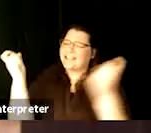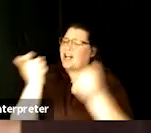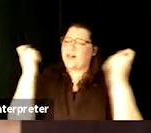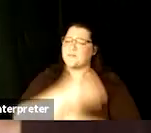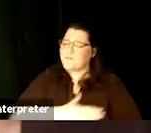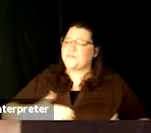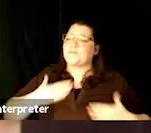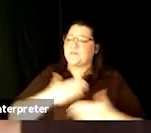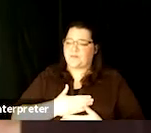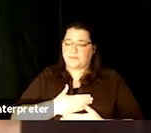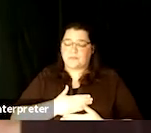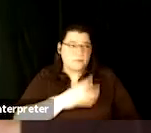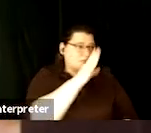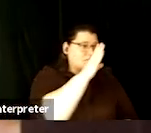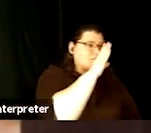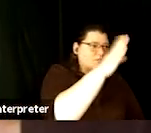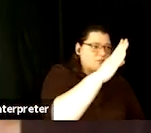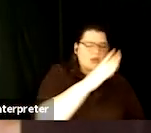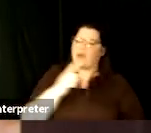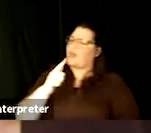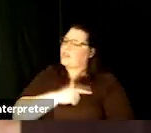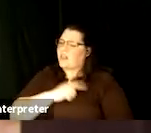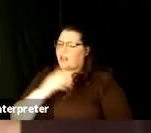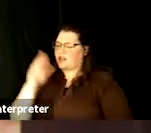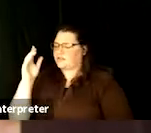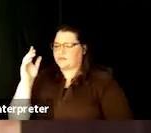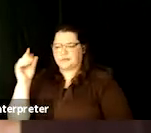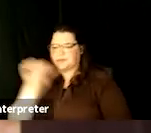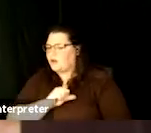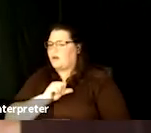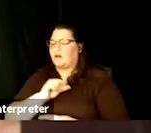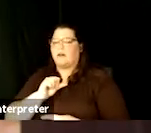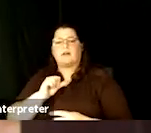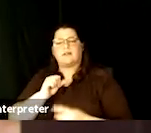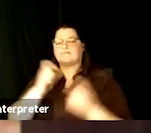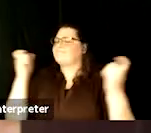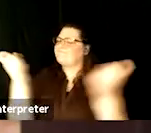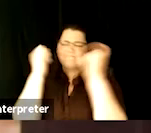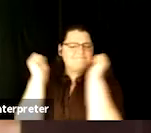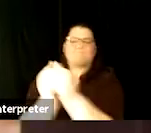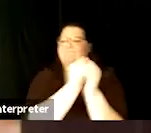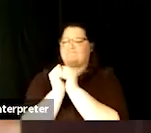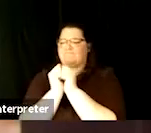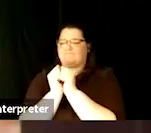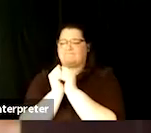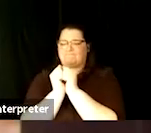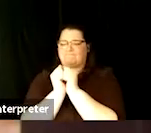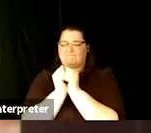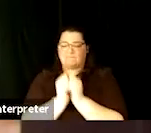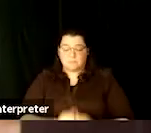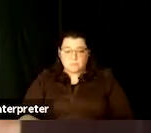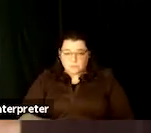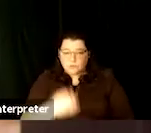slothful, celebrate the day. You that have kept the fast, and you that have